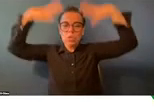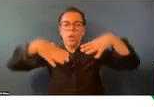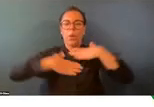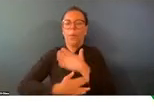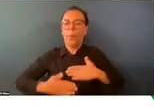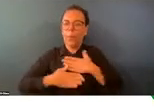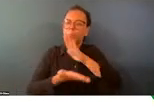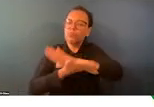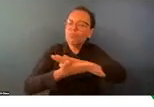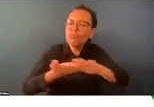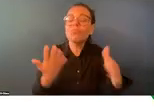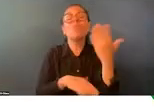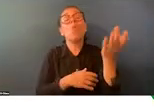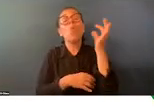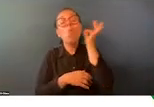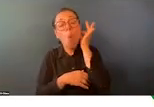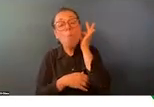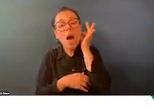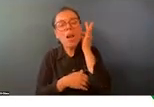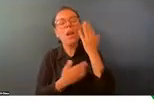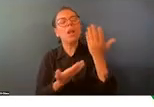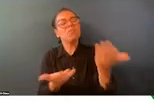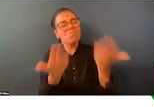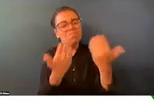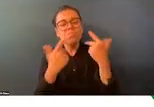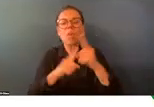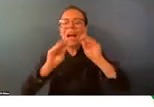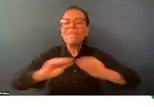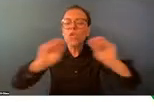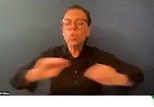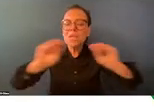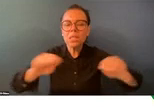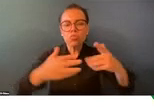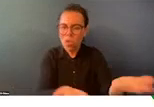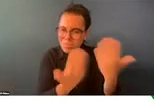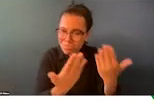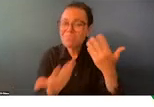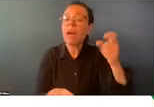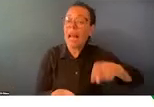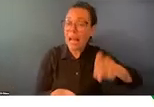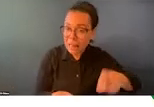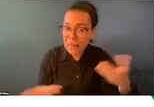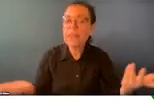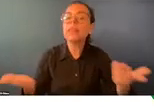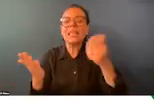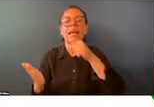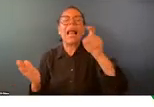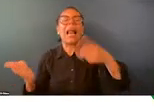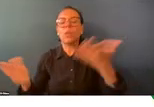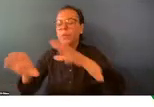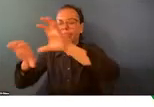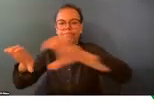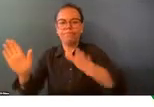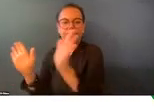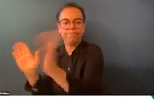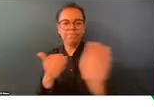of women in project implementation, and establish water users committees and health